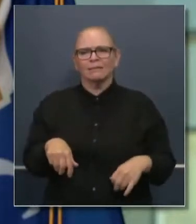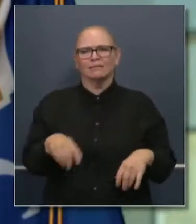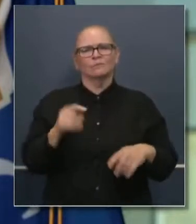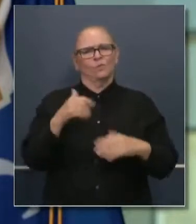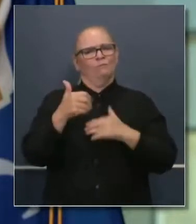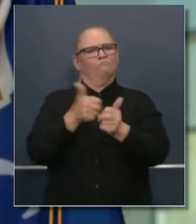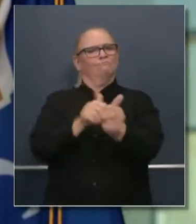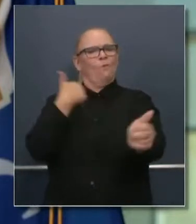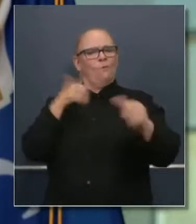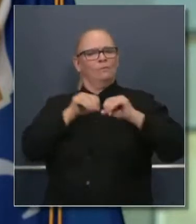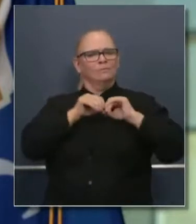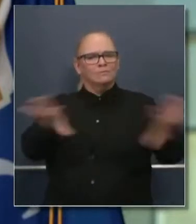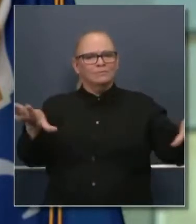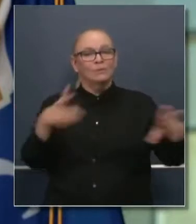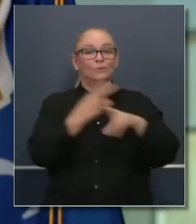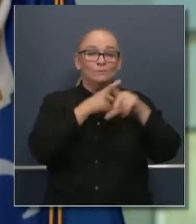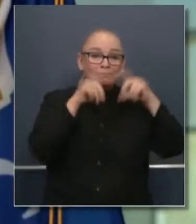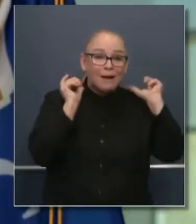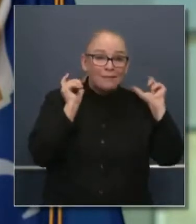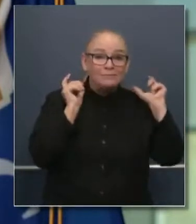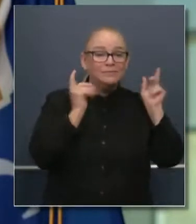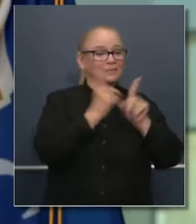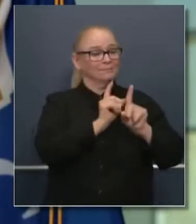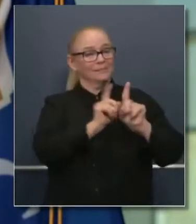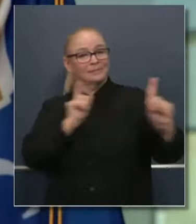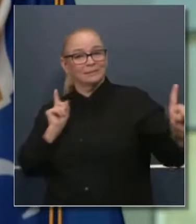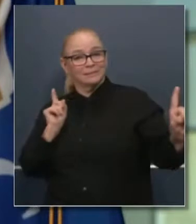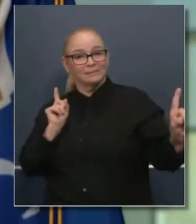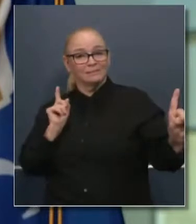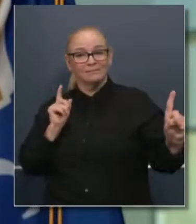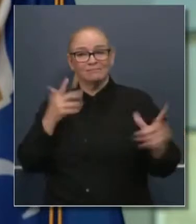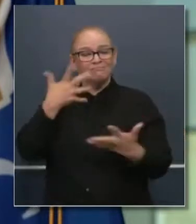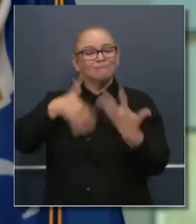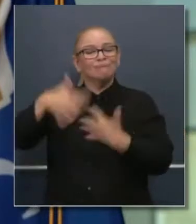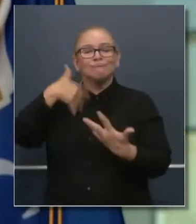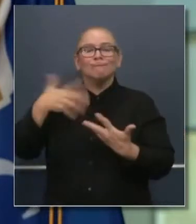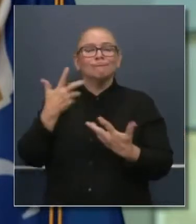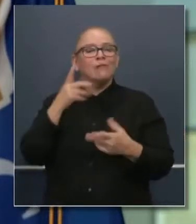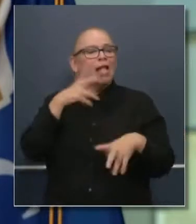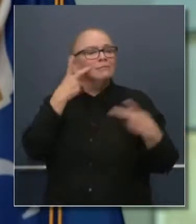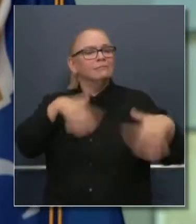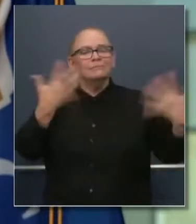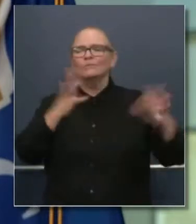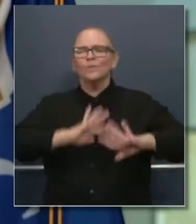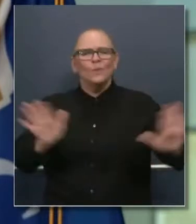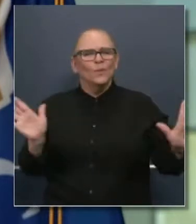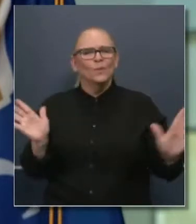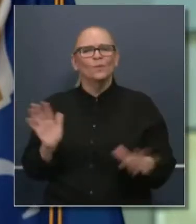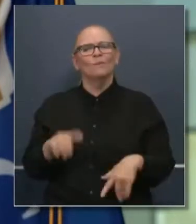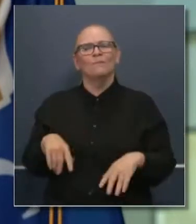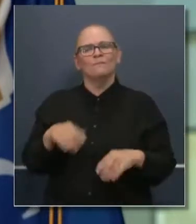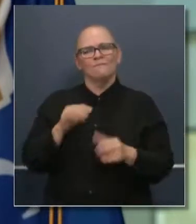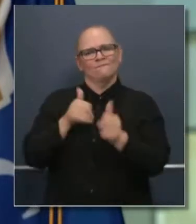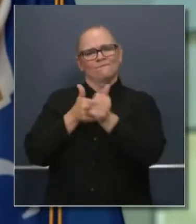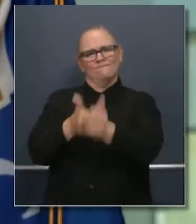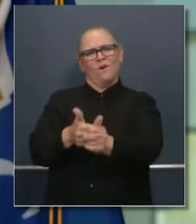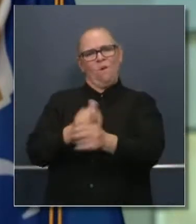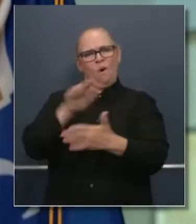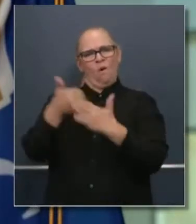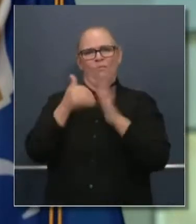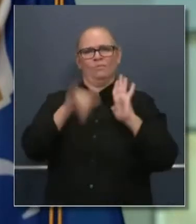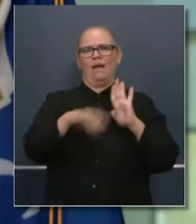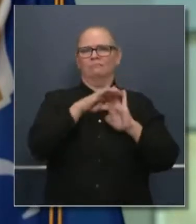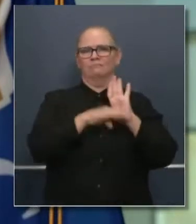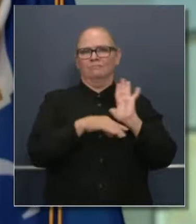distance, to avoid the kind of mixing large crowds and outside your immediate household as much as you possibly can. 32